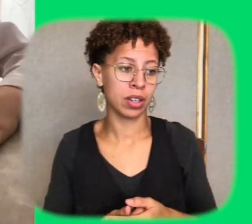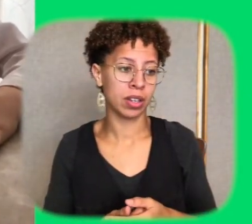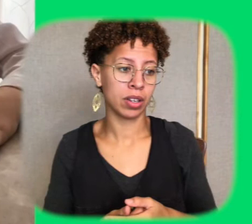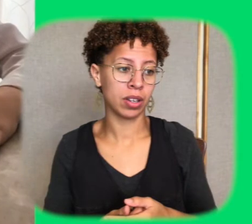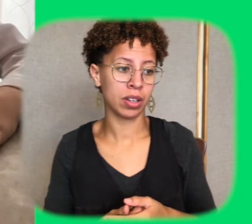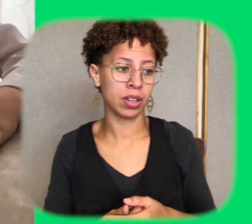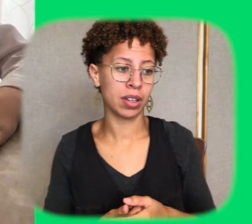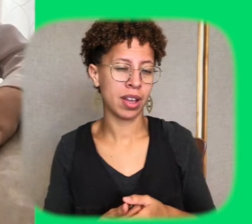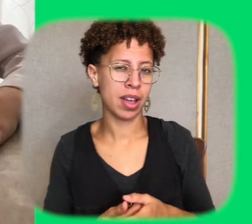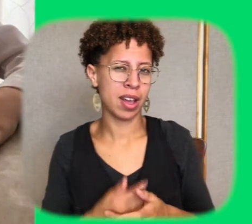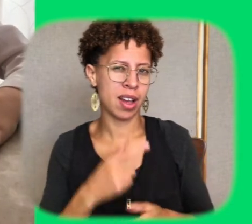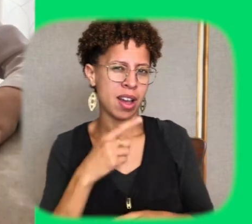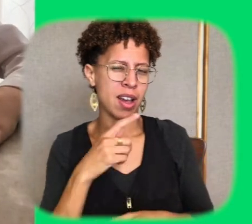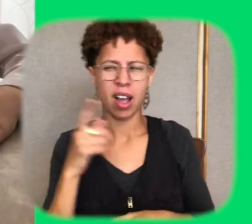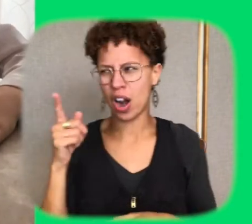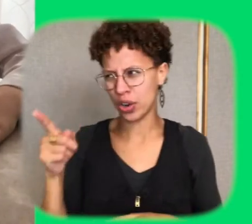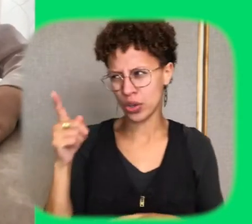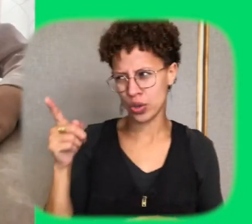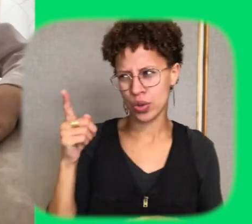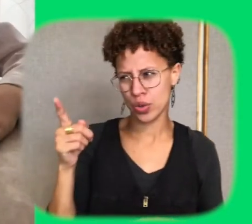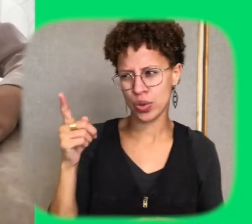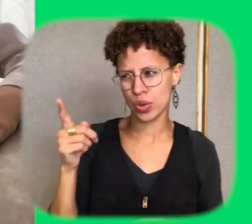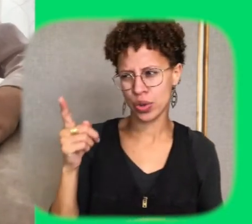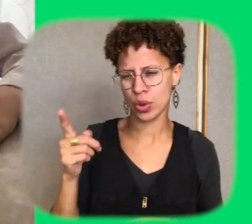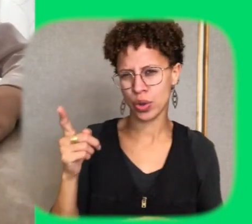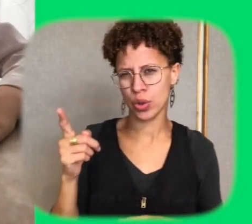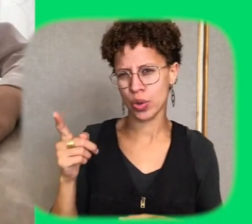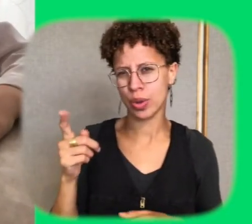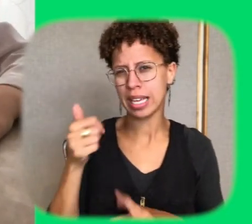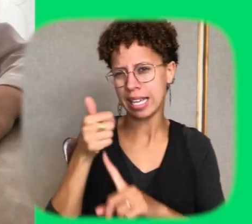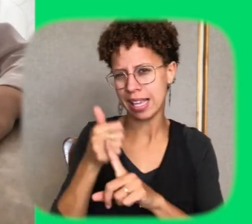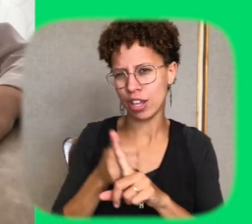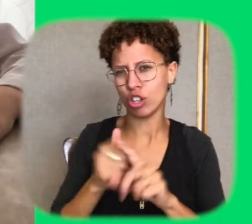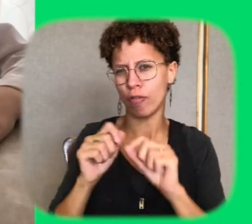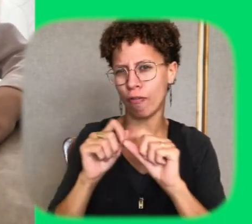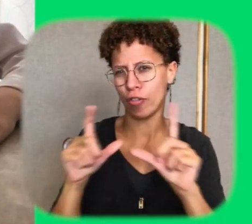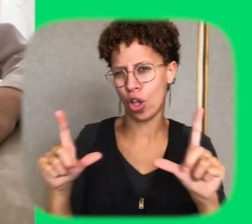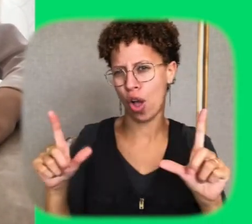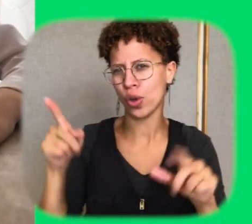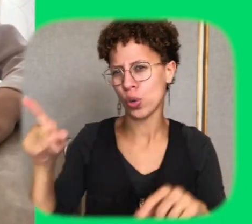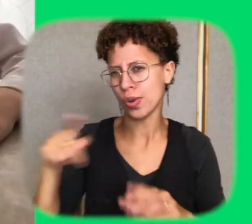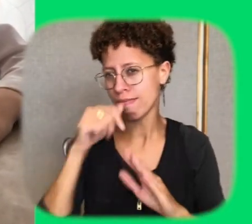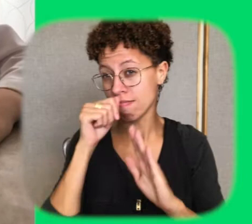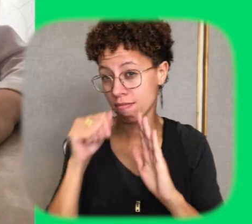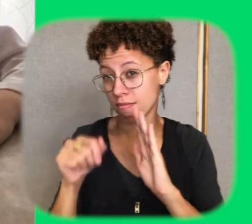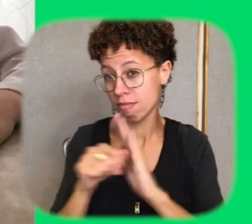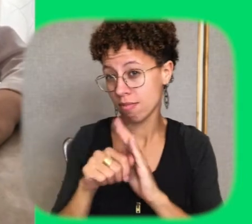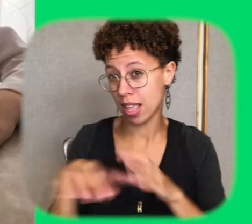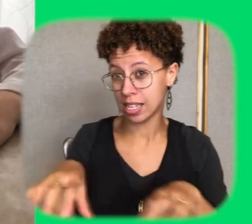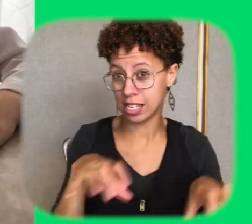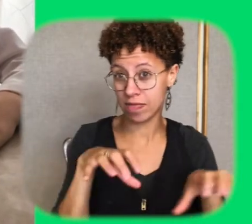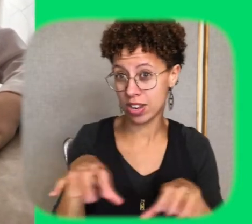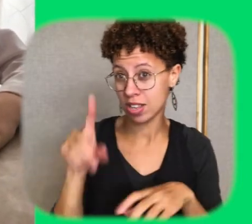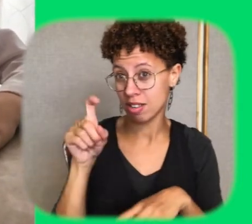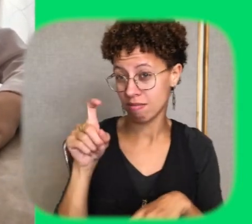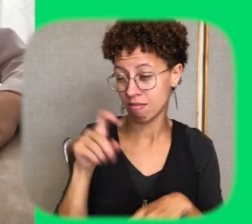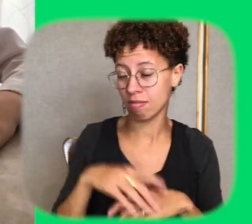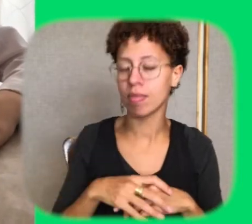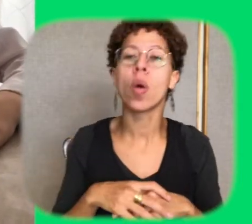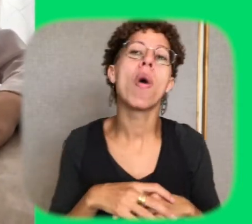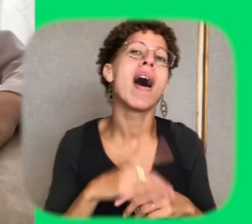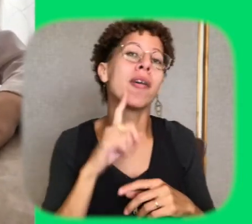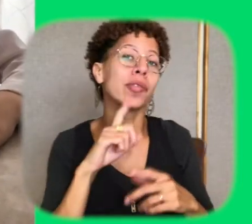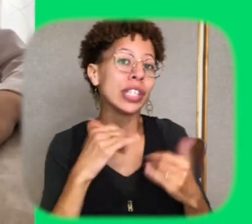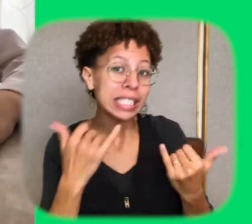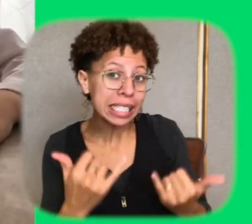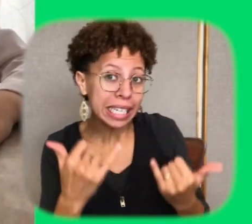activities are on each Simon the Scientist? Well, this time I did not let you know what they are because I want you to